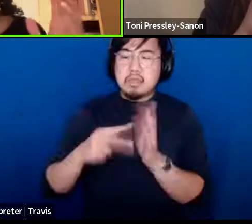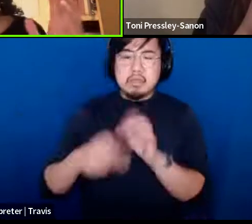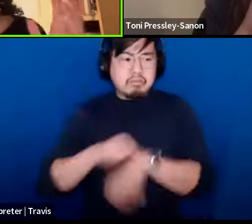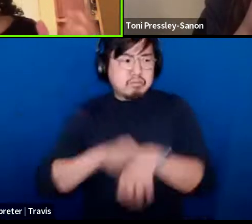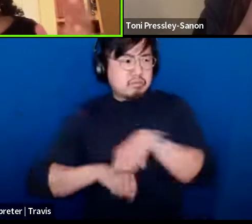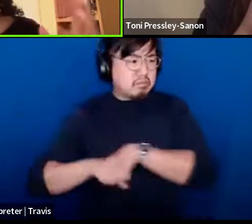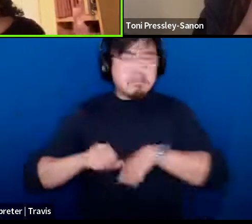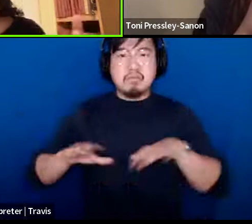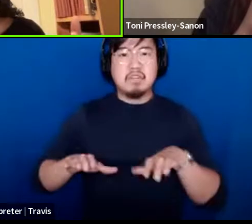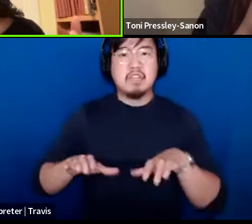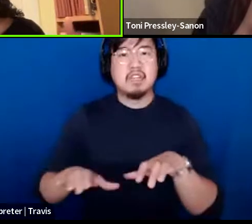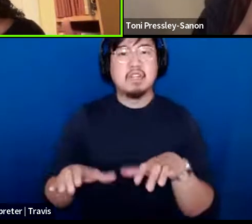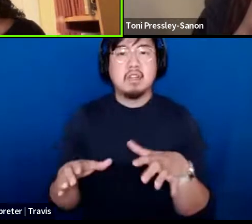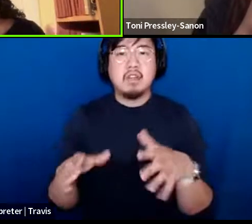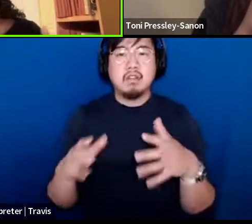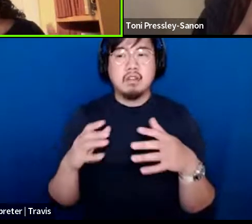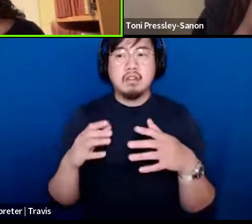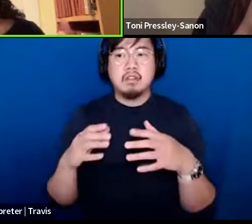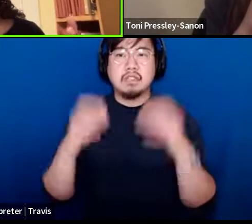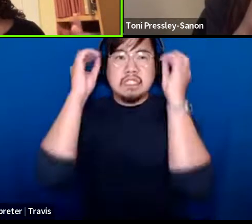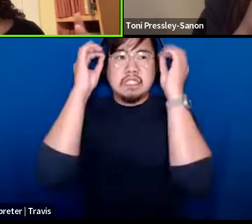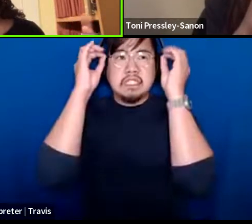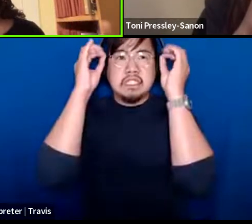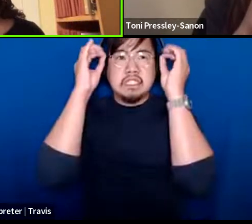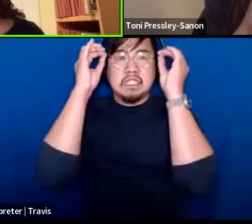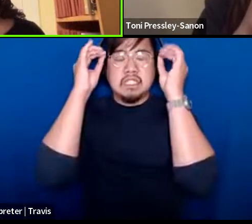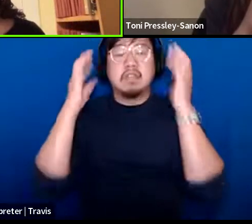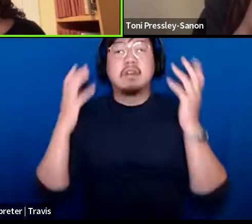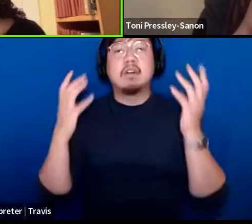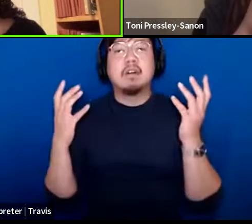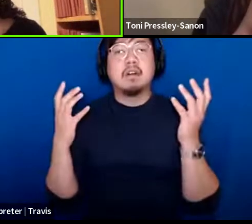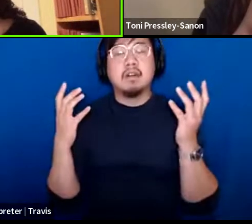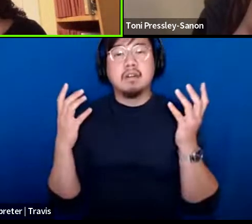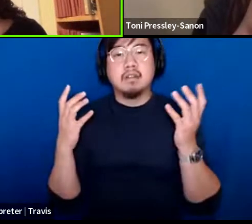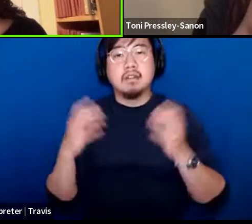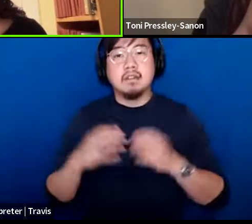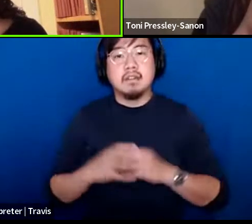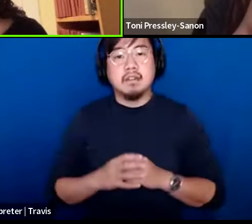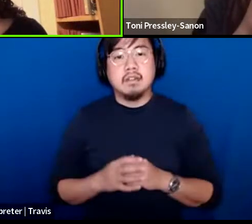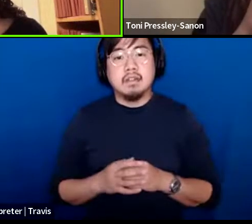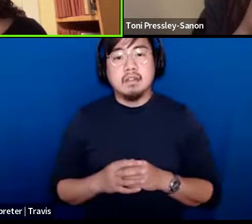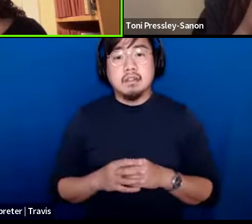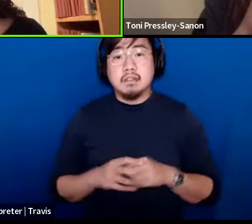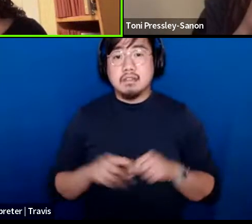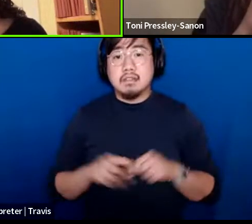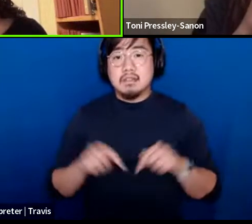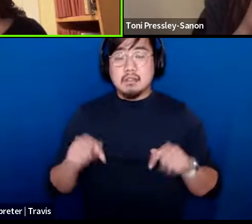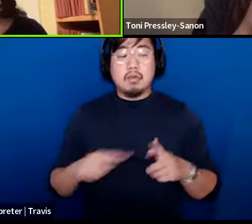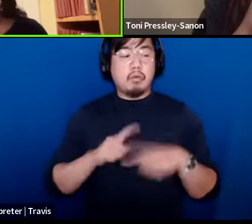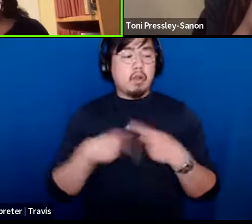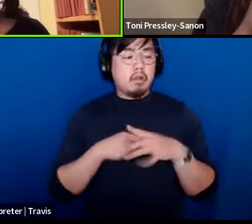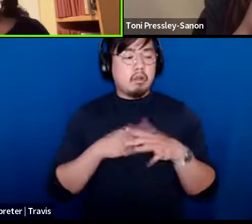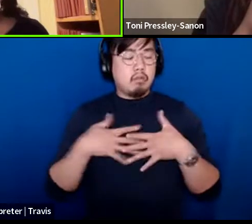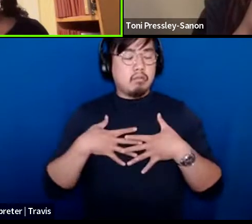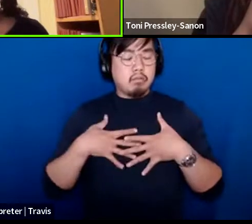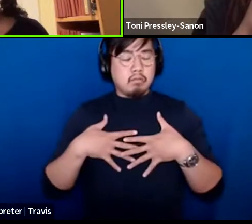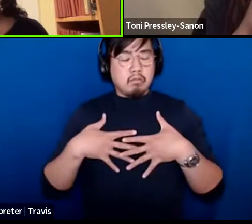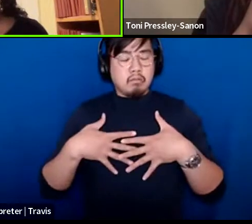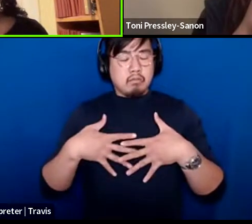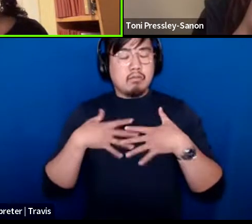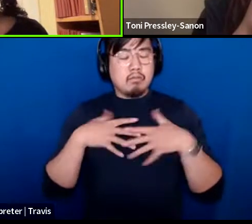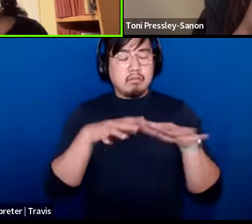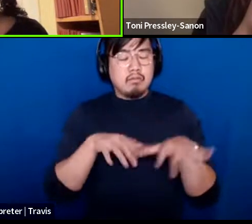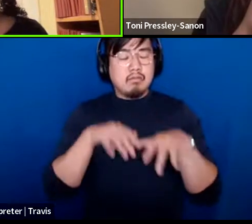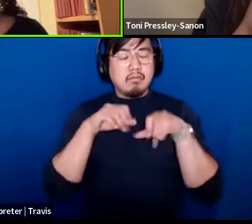all so muddled that we, in this practice, can see that, but